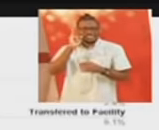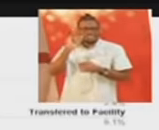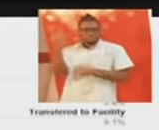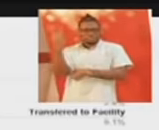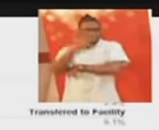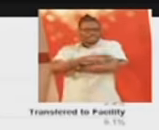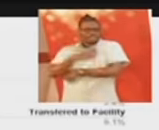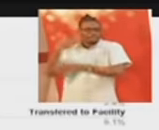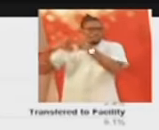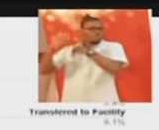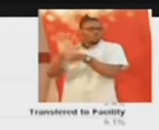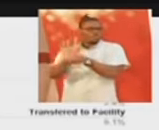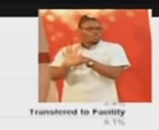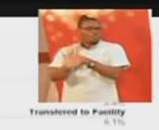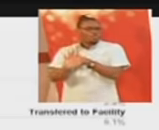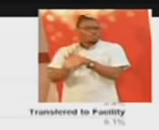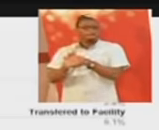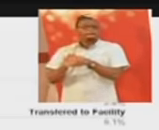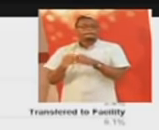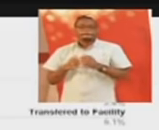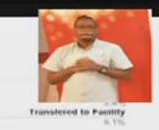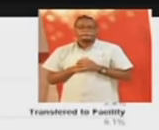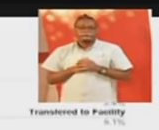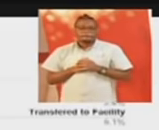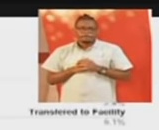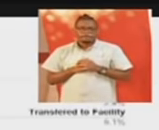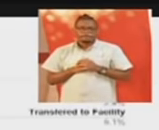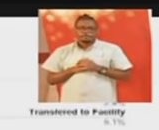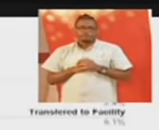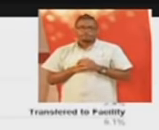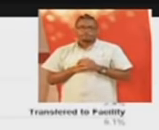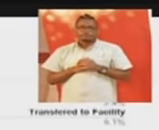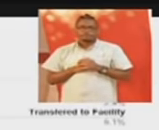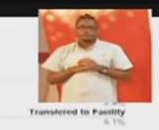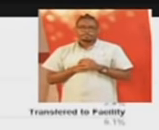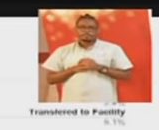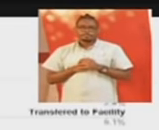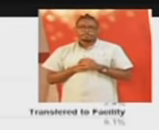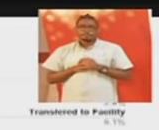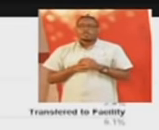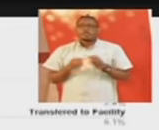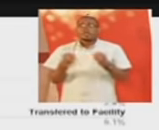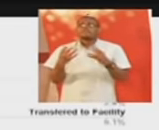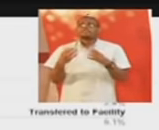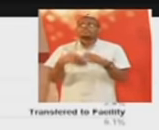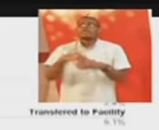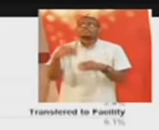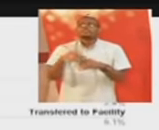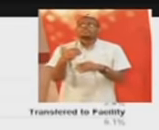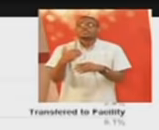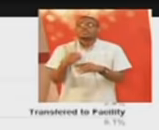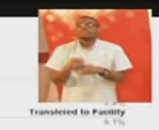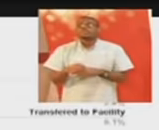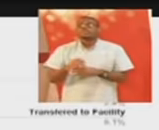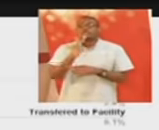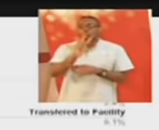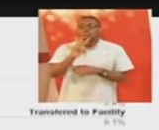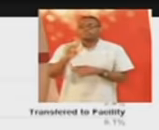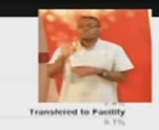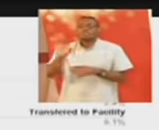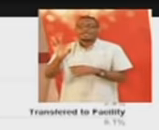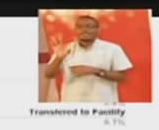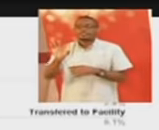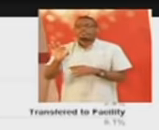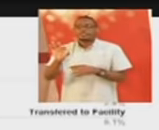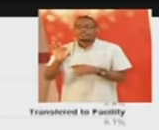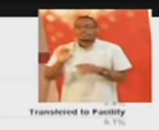So 3.7% of the cases were new. Discharges, 2.9%. Those transferred to a